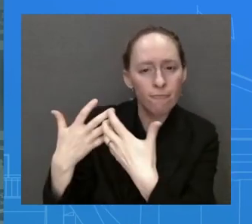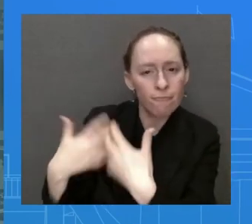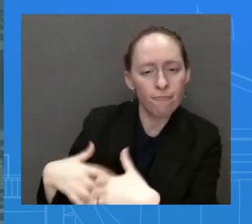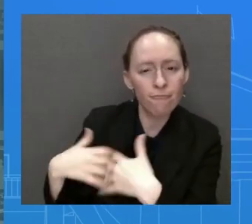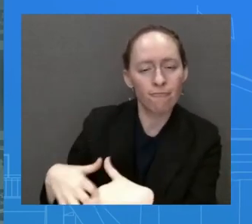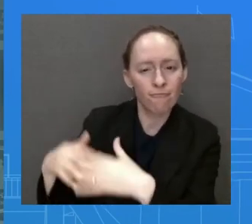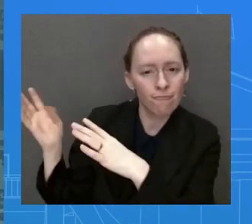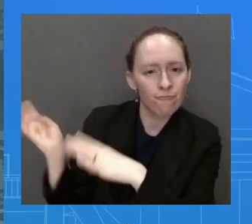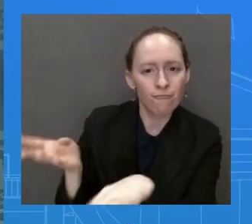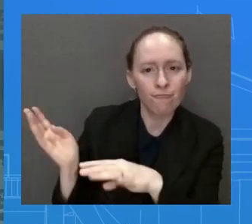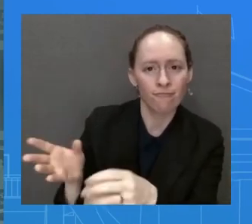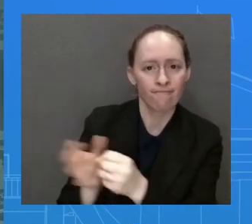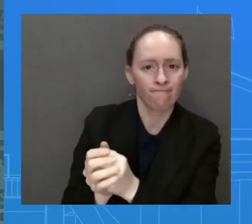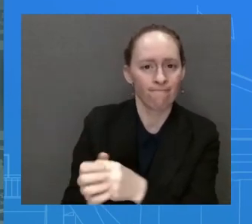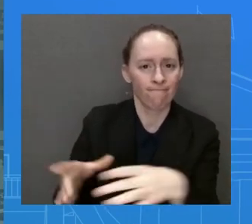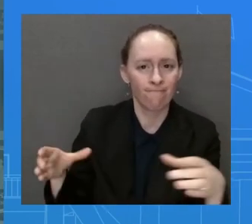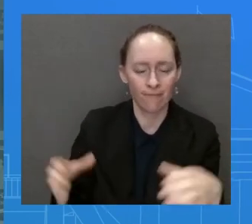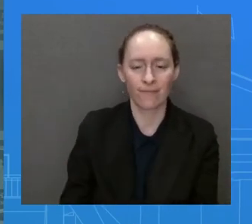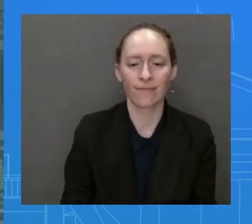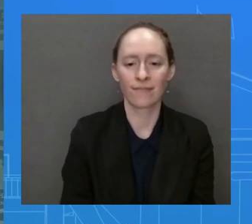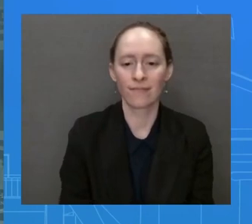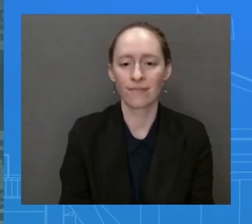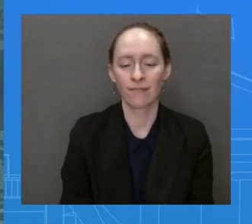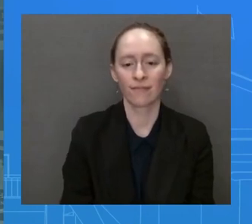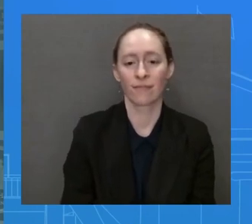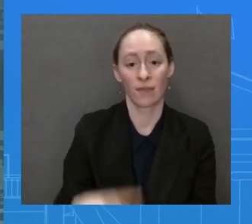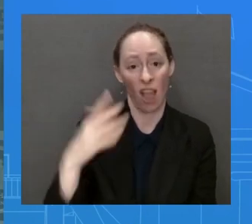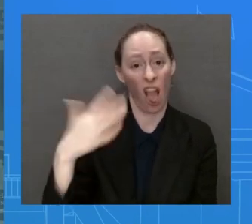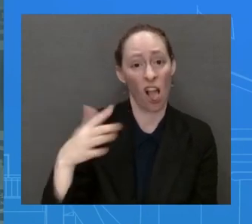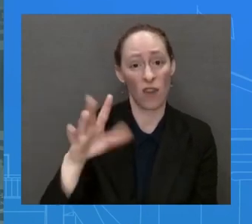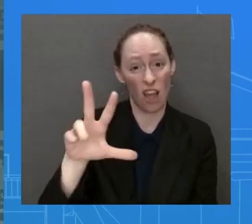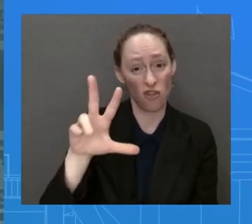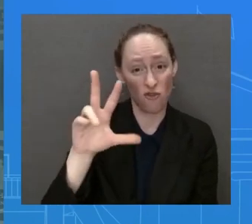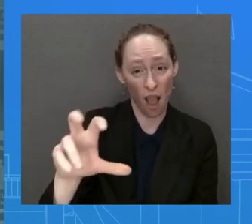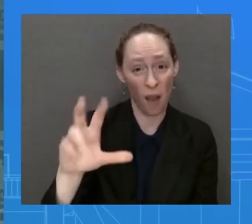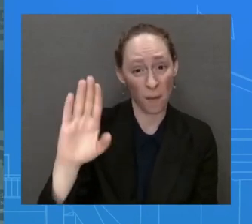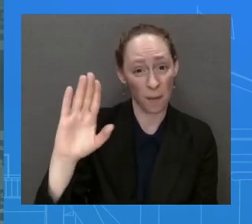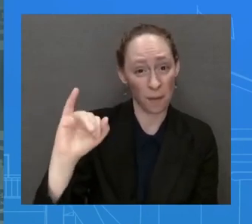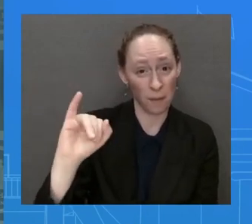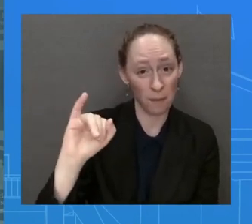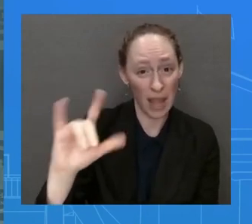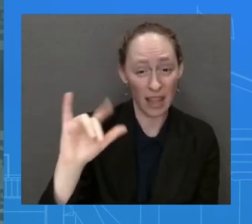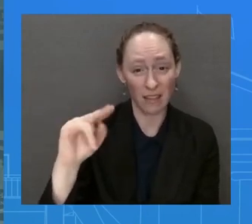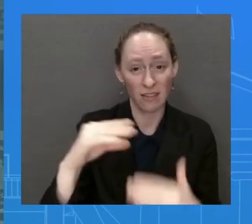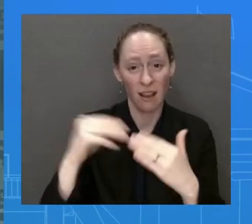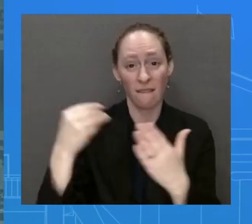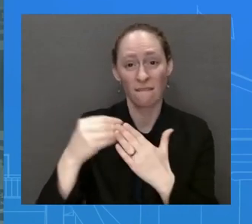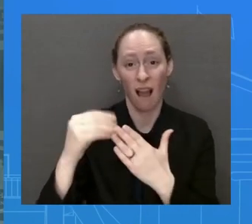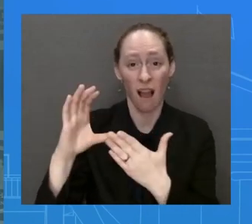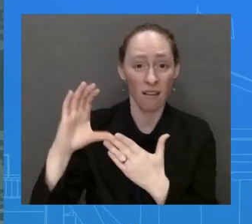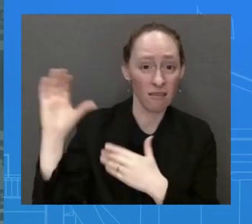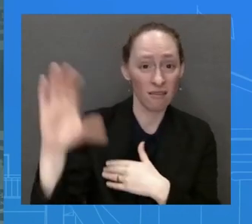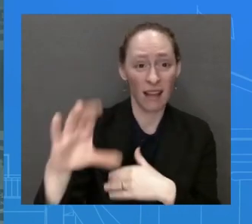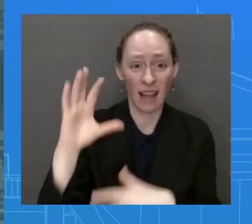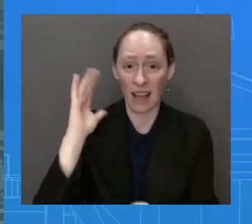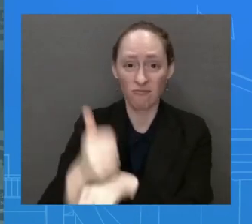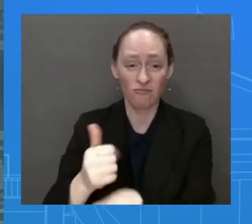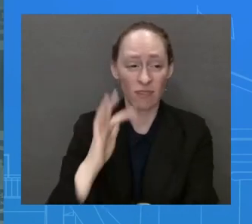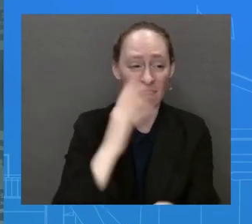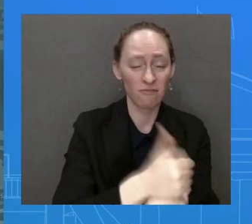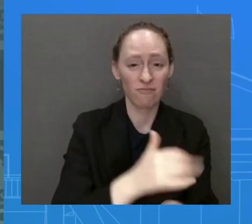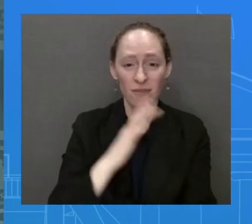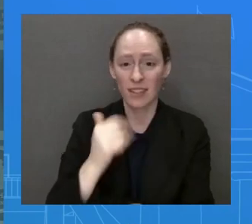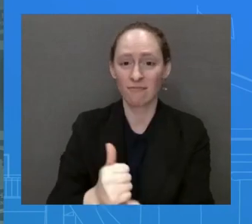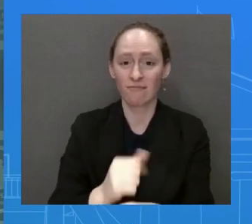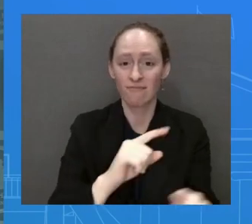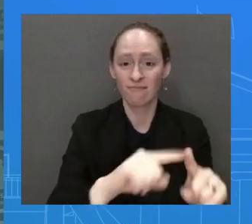country. And as we end this week, on Friday the 13th, as somebody marked, today President